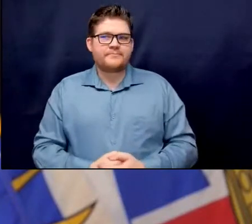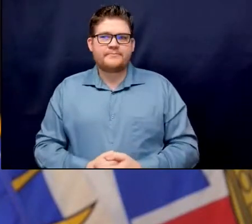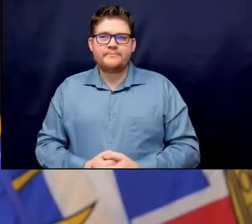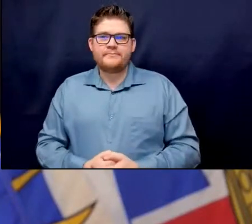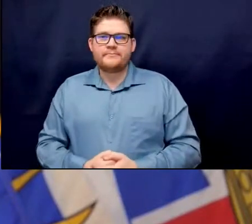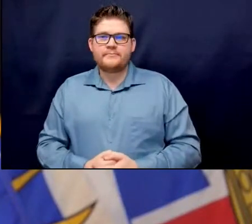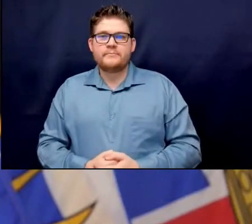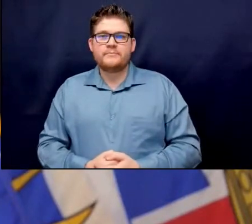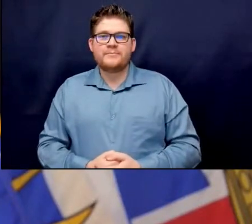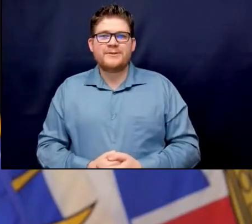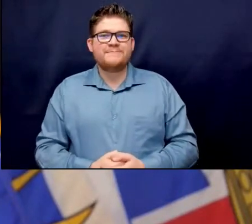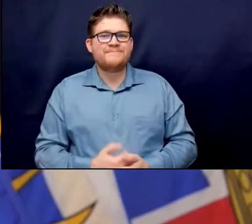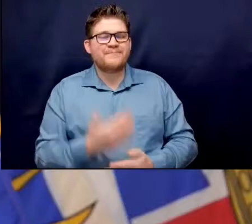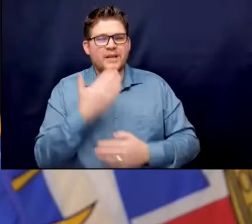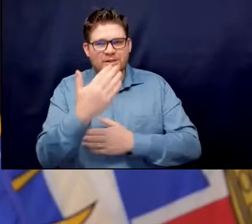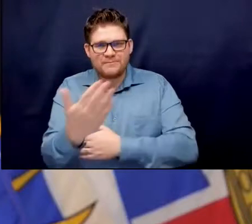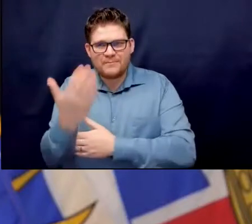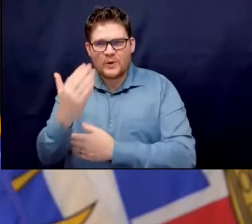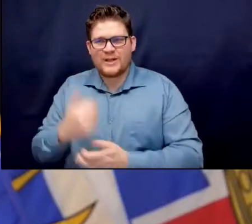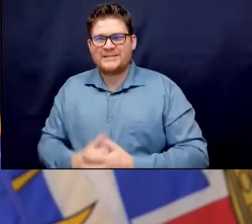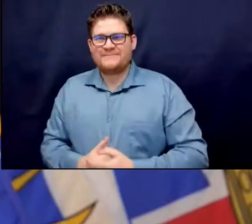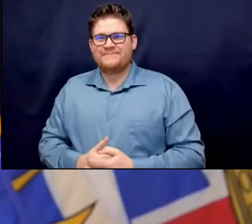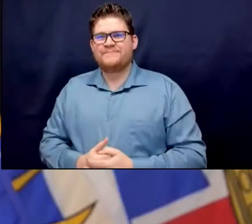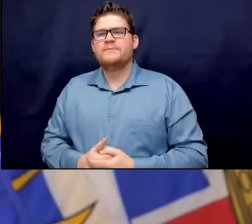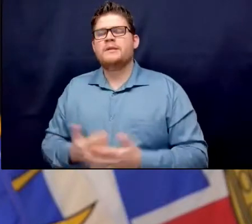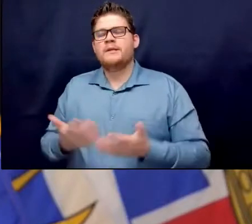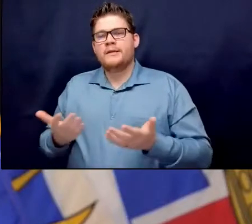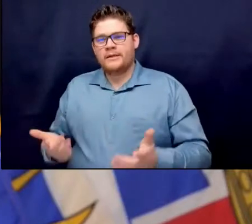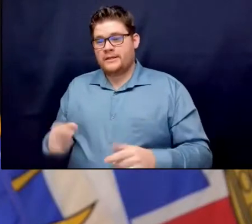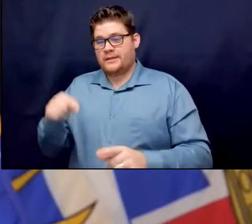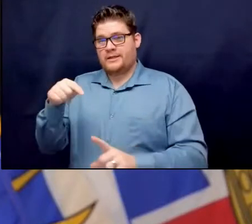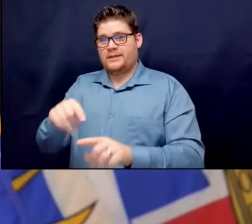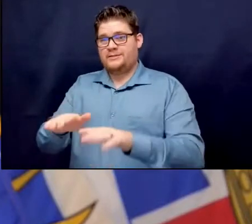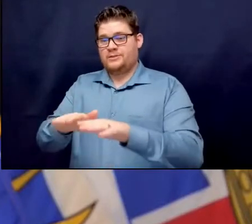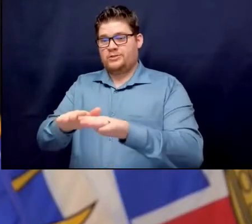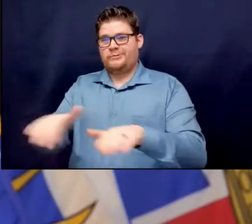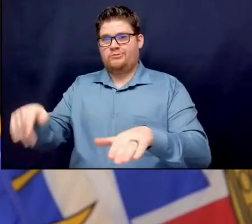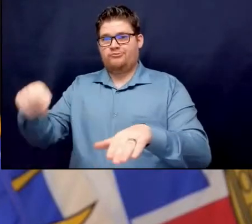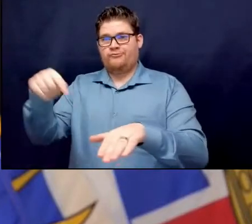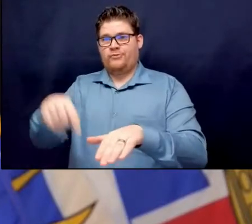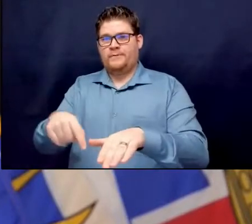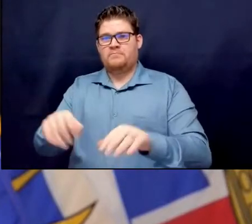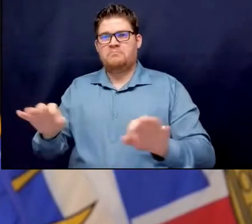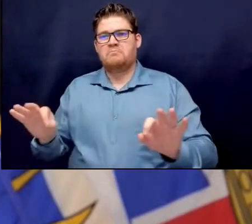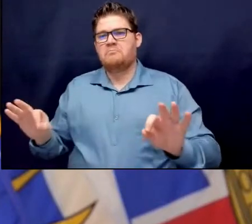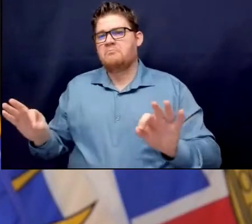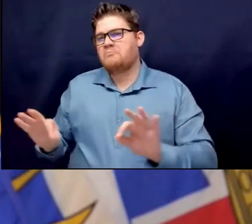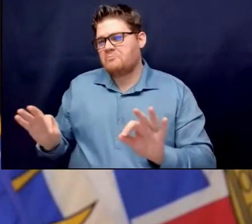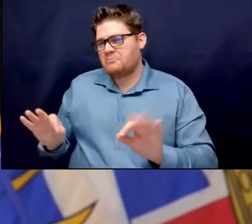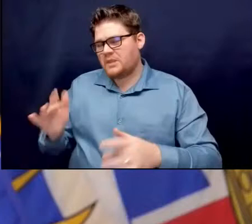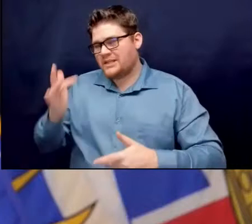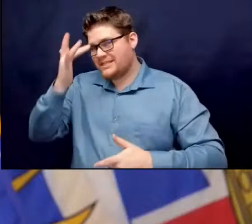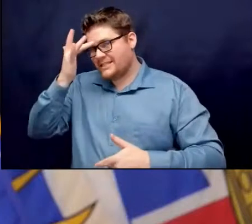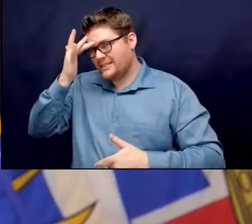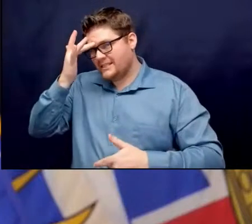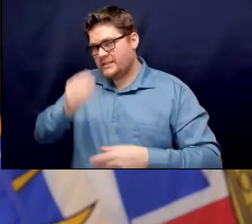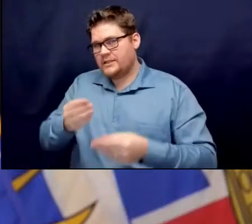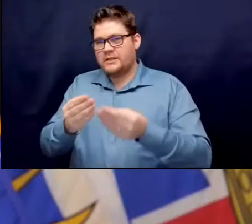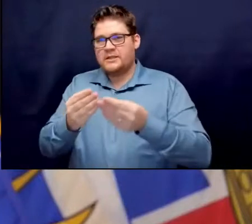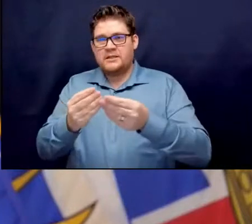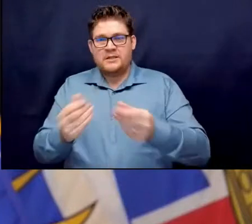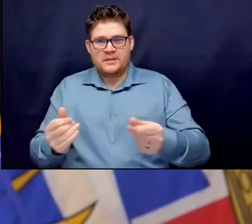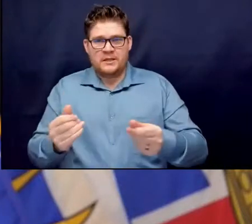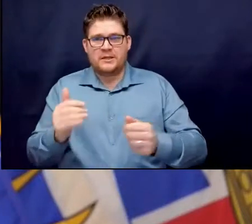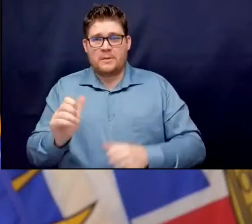Hello, good morning, everyone. Dr. Henry, you mentioned children with mild illness can return to school when their symptoms